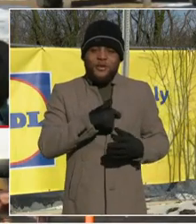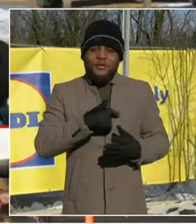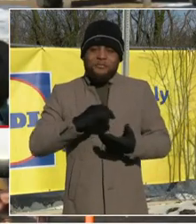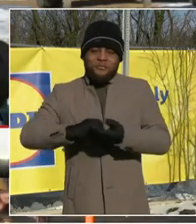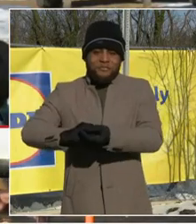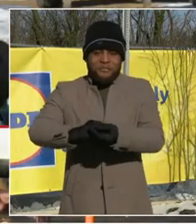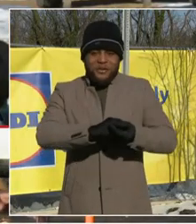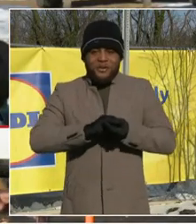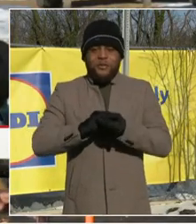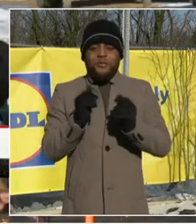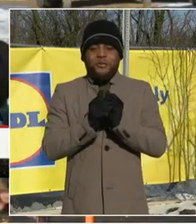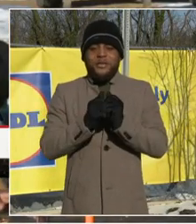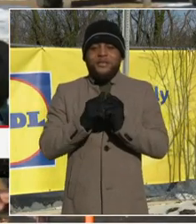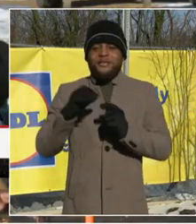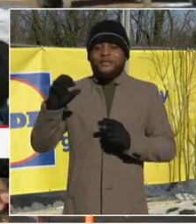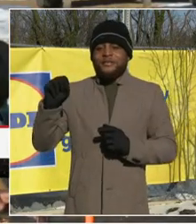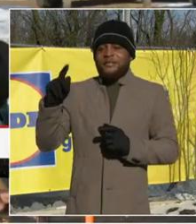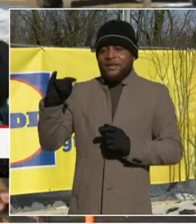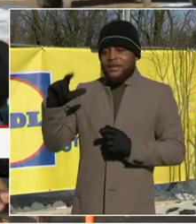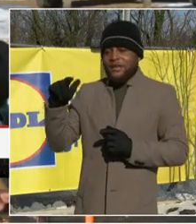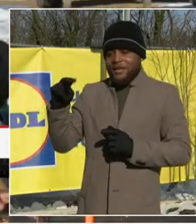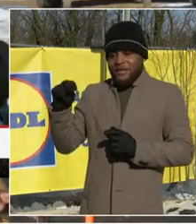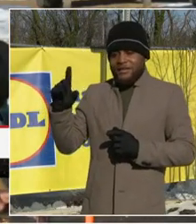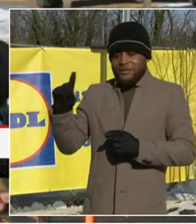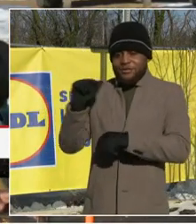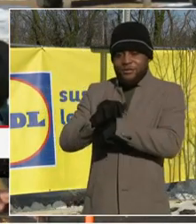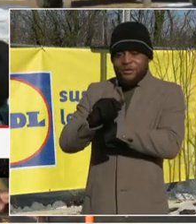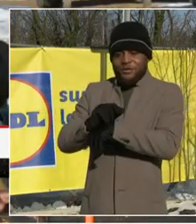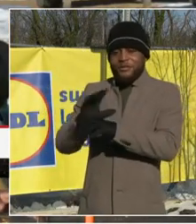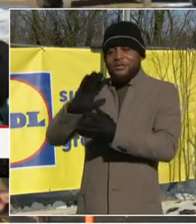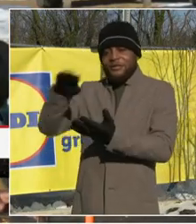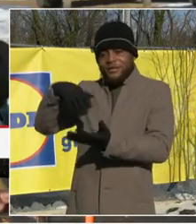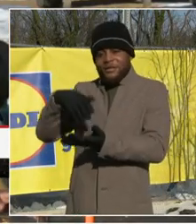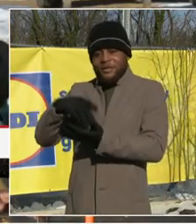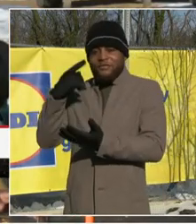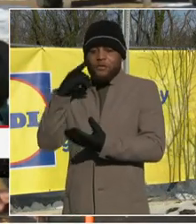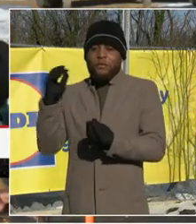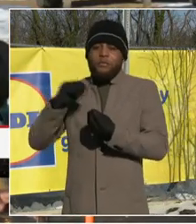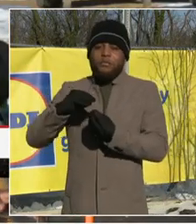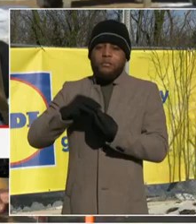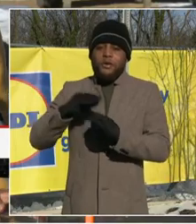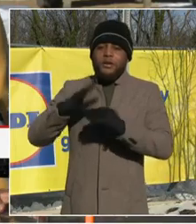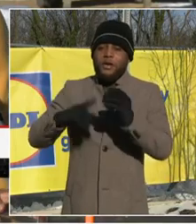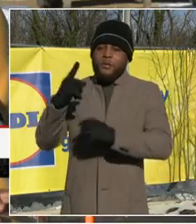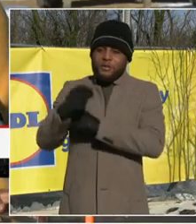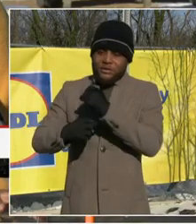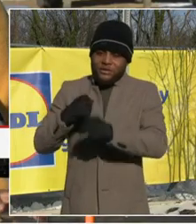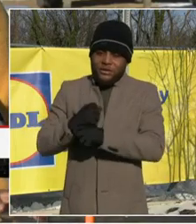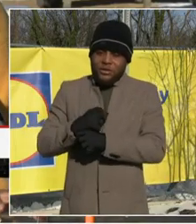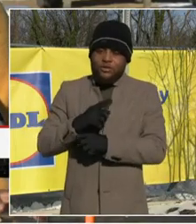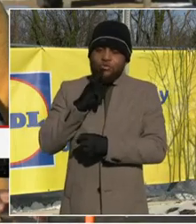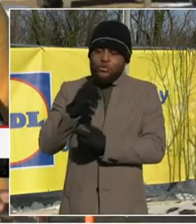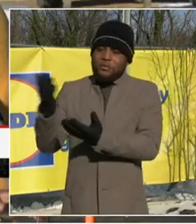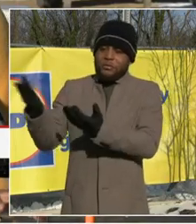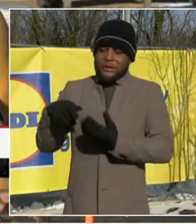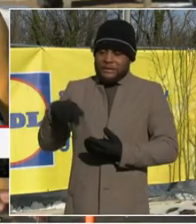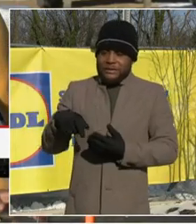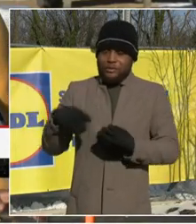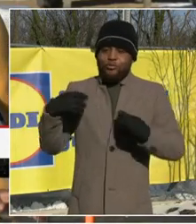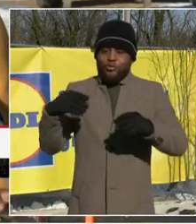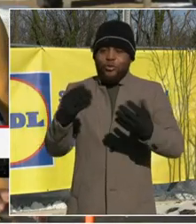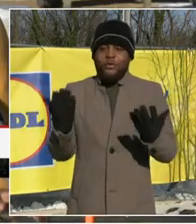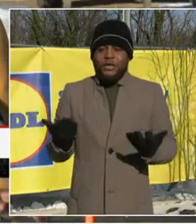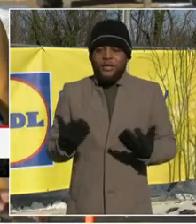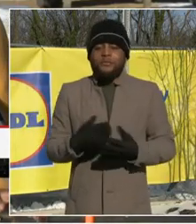Workforce Center for a little over a year, working on a project to introduce retail training to the market. And with that training, not only will